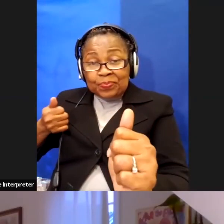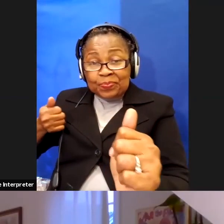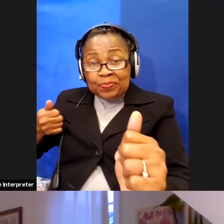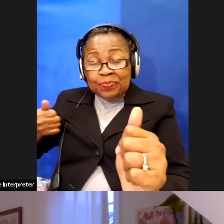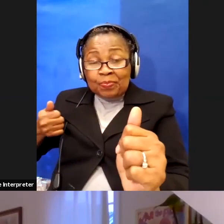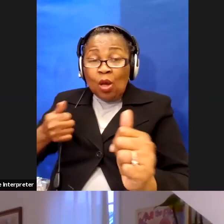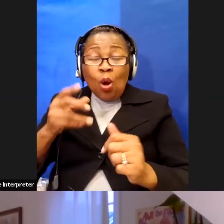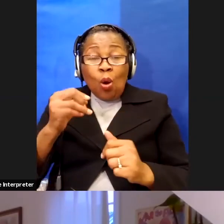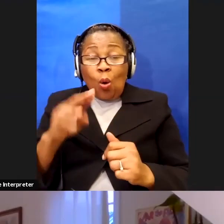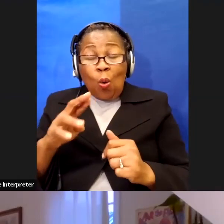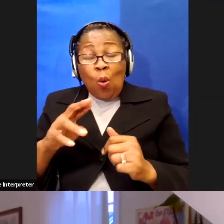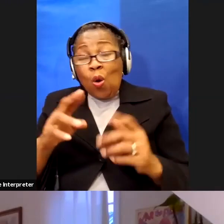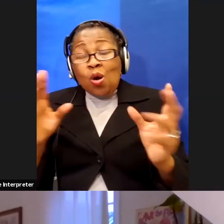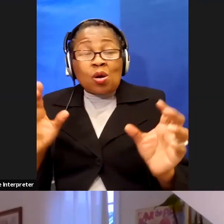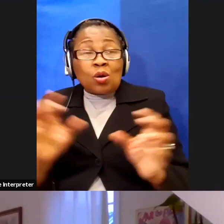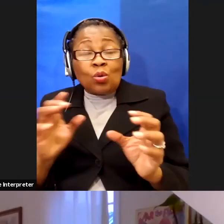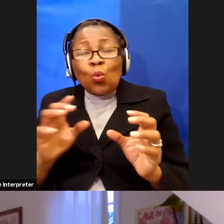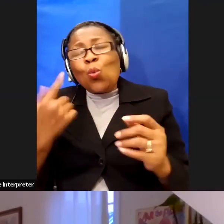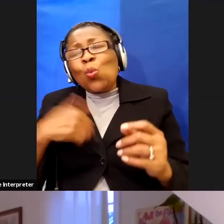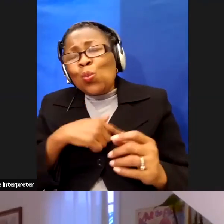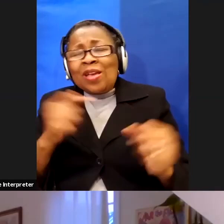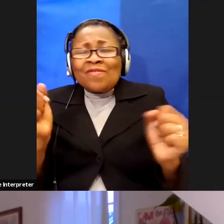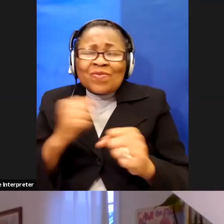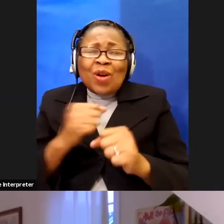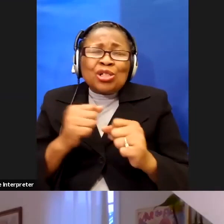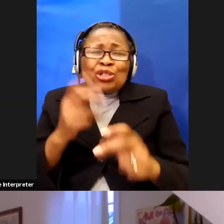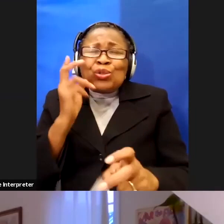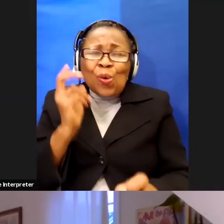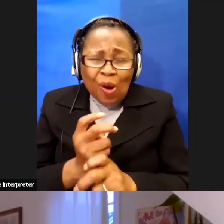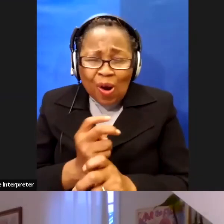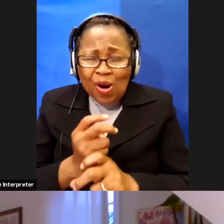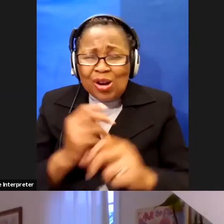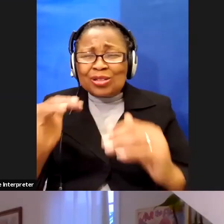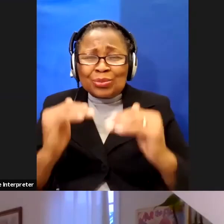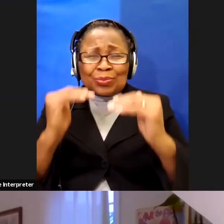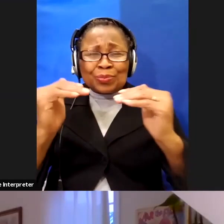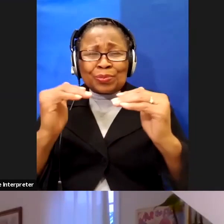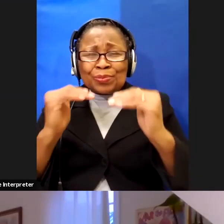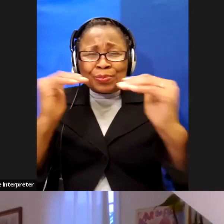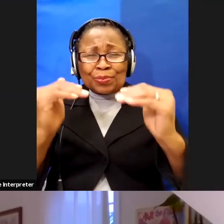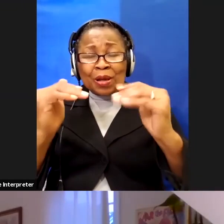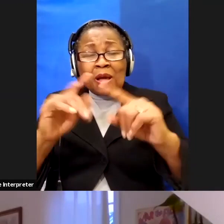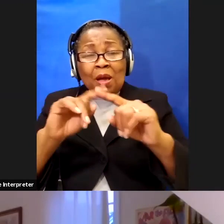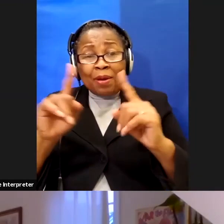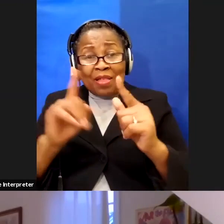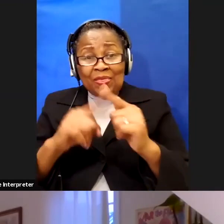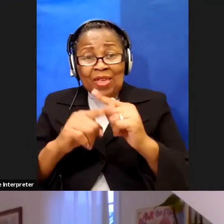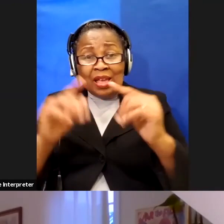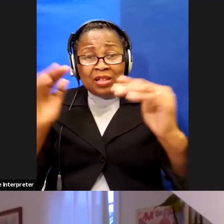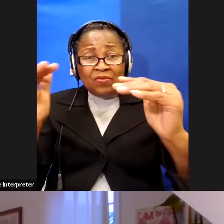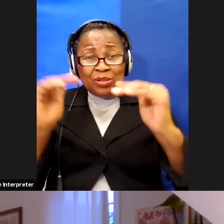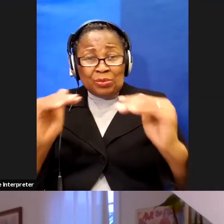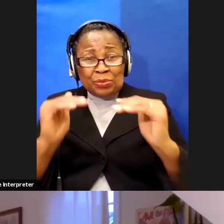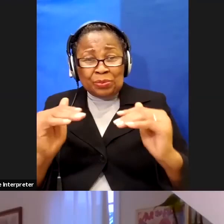slide down that slippery slope. We fought so hard to climb up that slope. And to backslide on accessibility, to me, would be